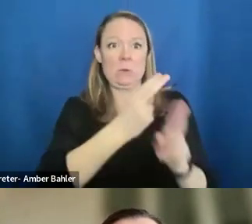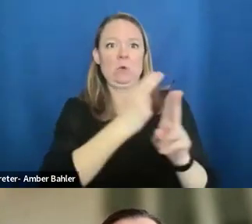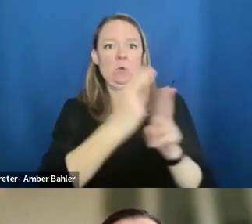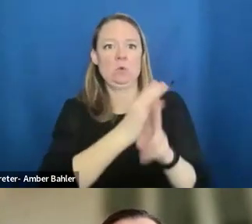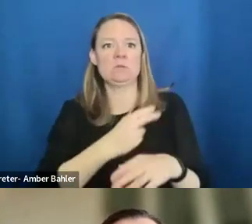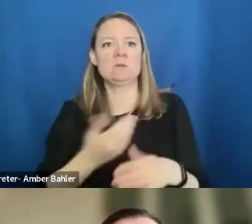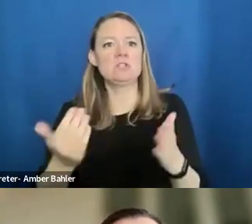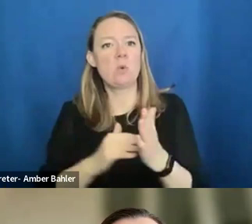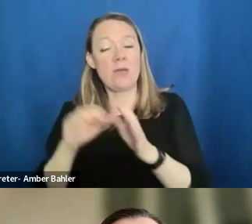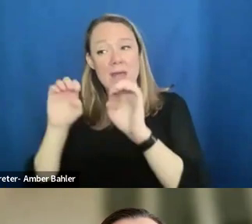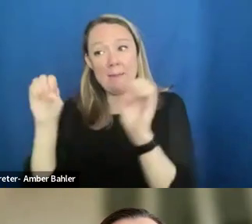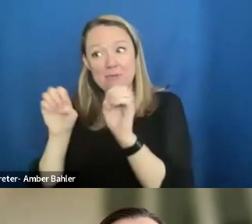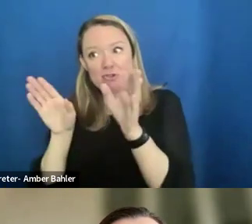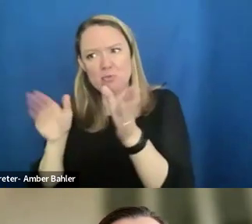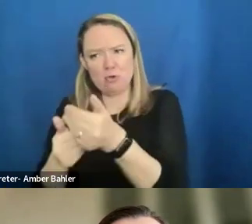to handle